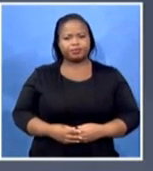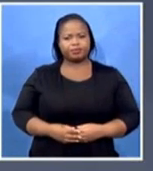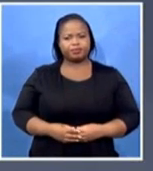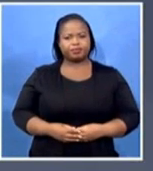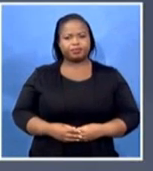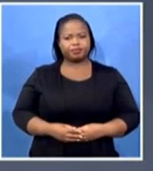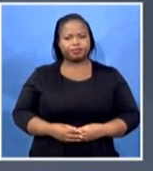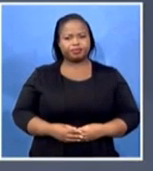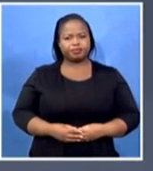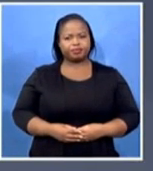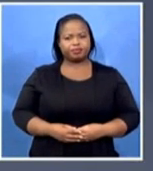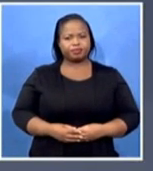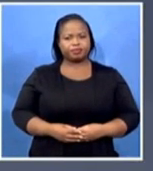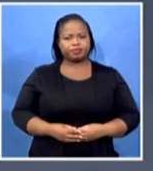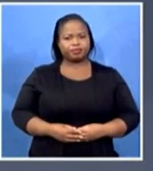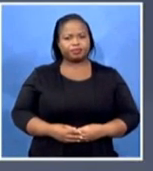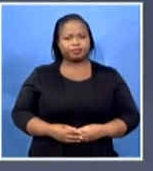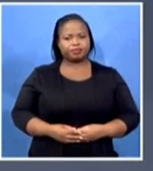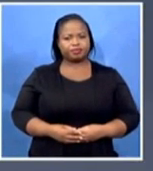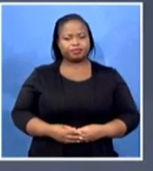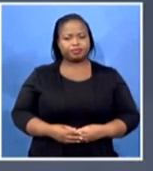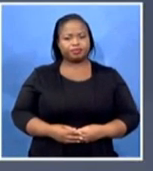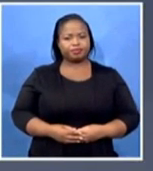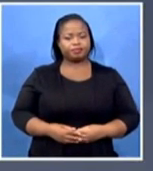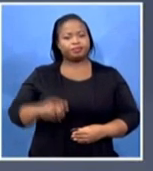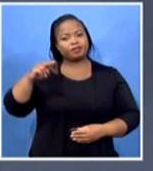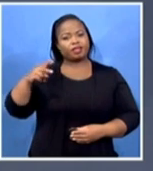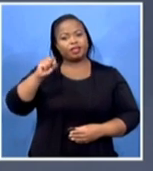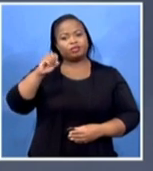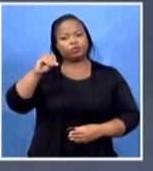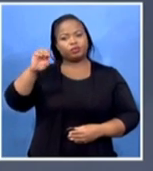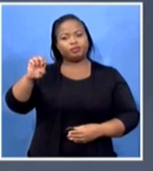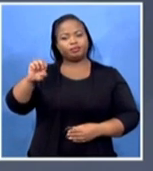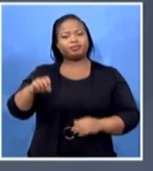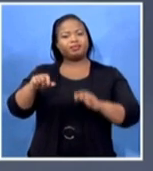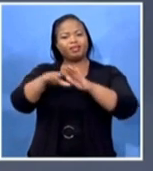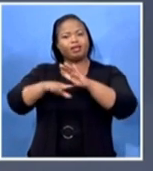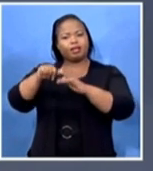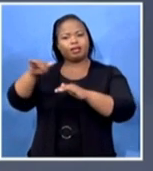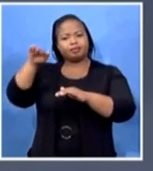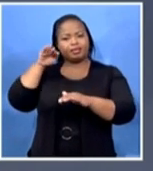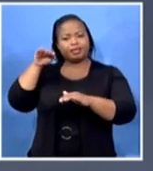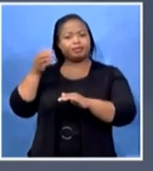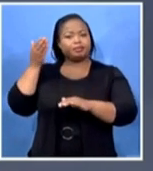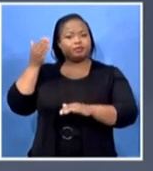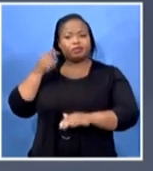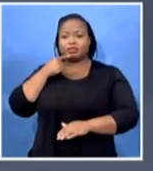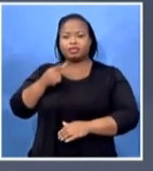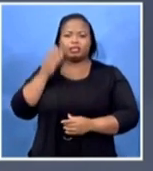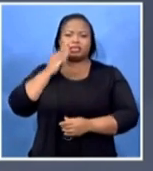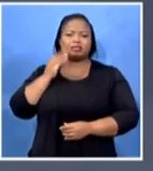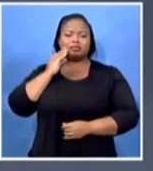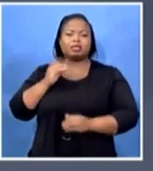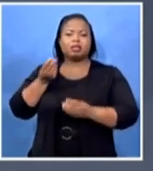Another state-owned enterprise, the Land Bank, recently indicated that it was experiencing liquidity problems. This after the